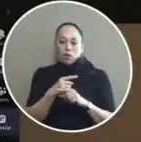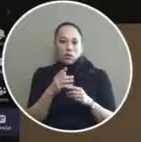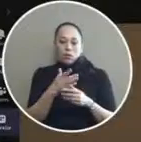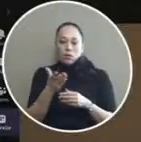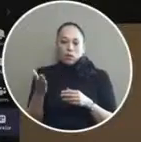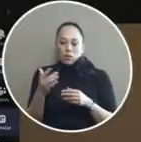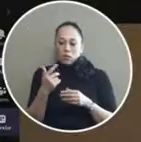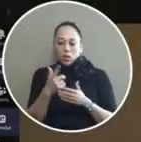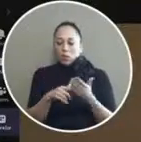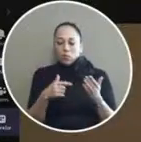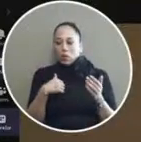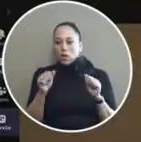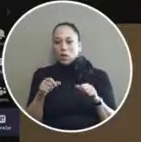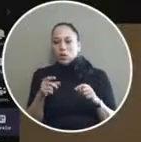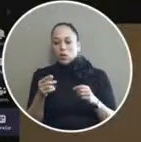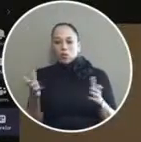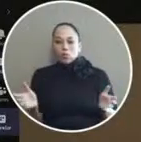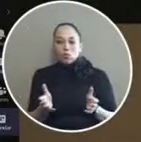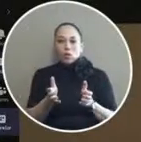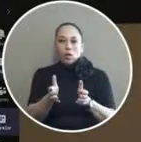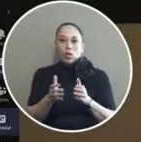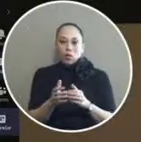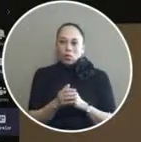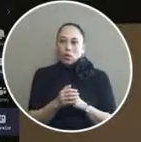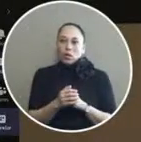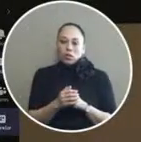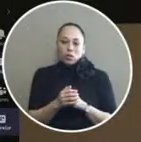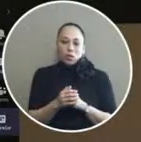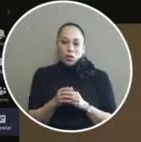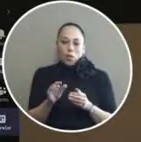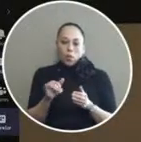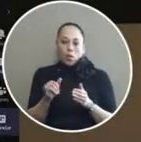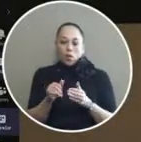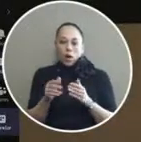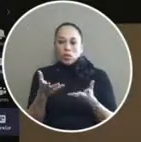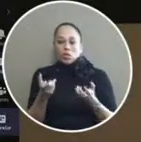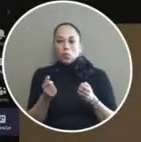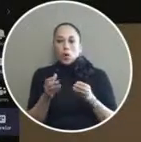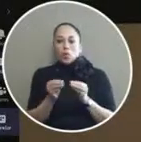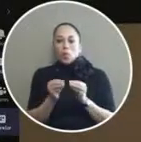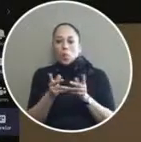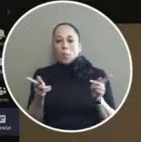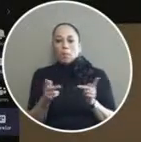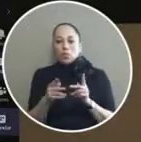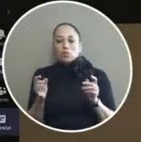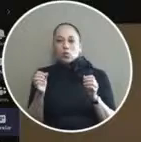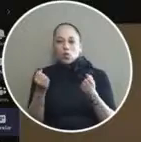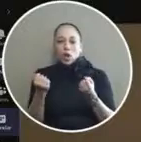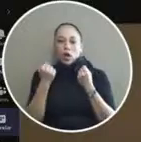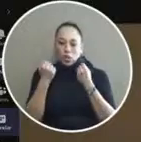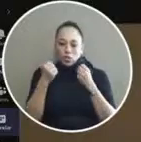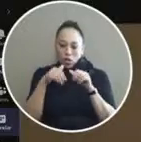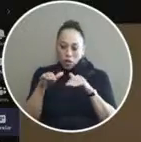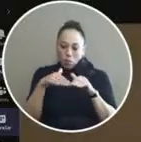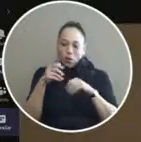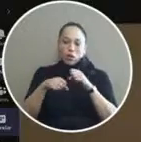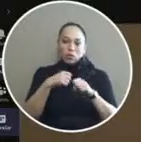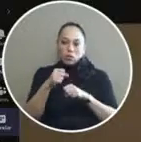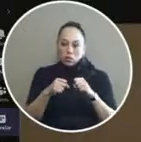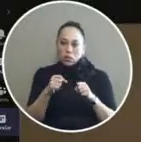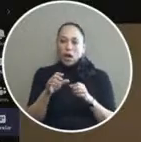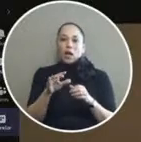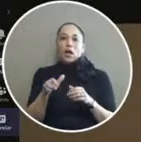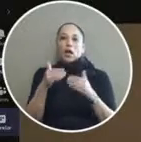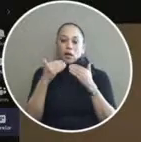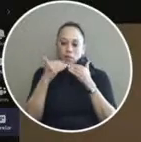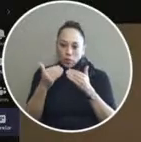that we can do to encourage and increase outdoor spaces for exercising and walking in our community. That was just his statement, and I